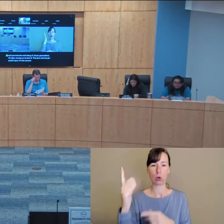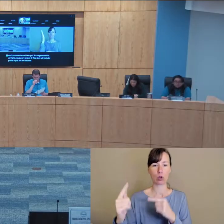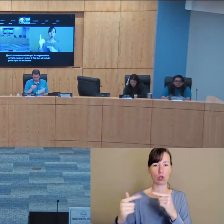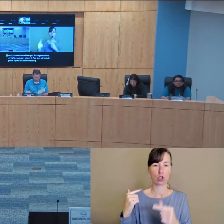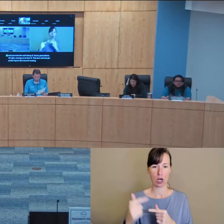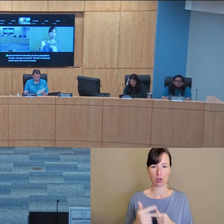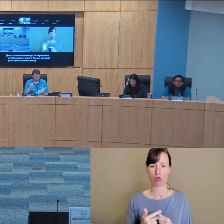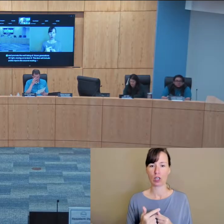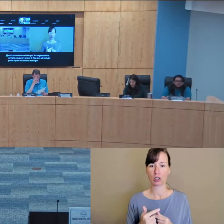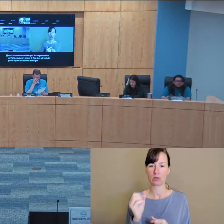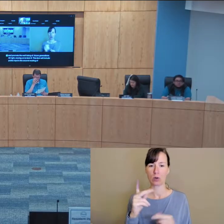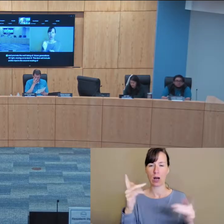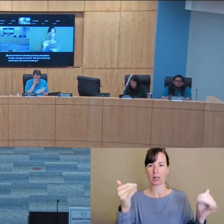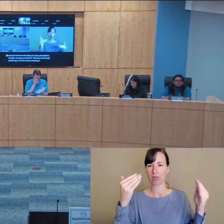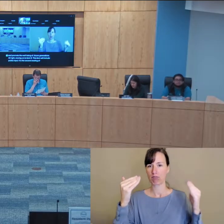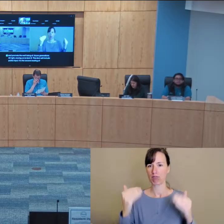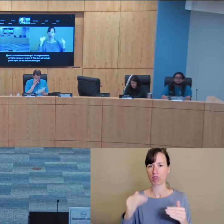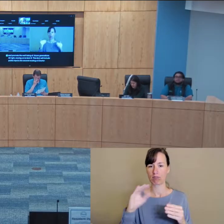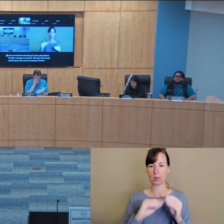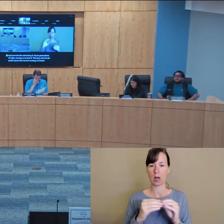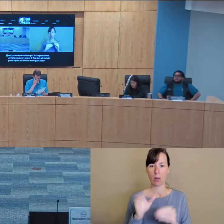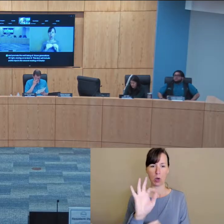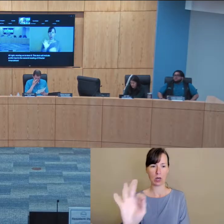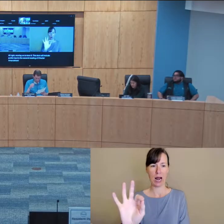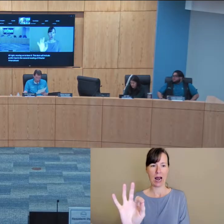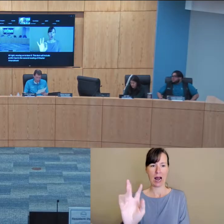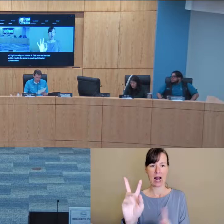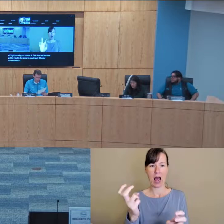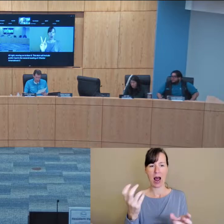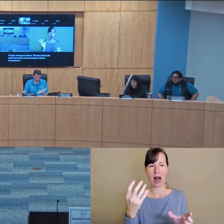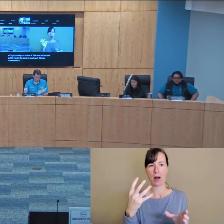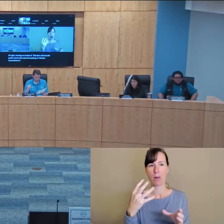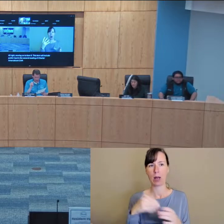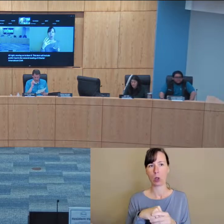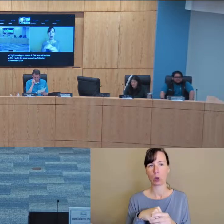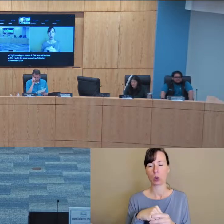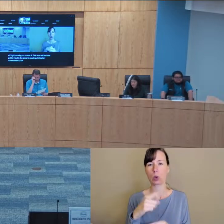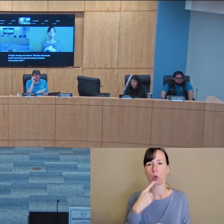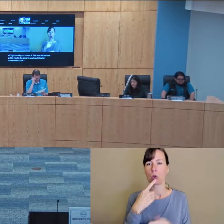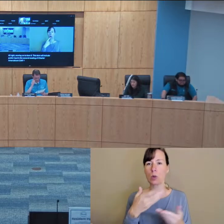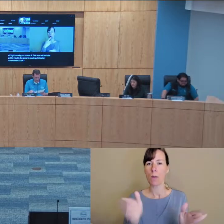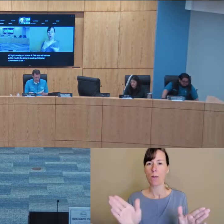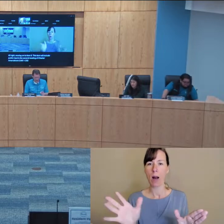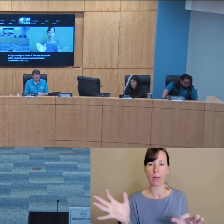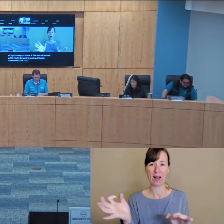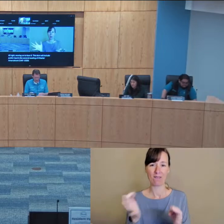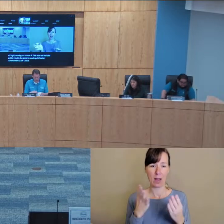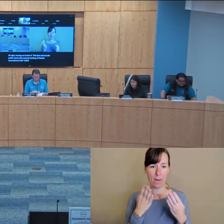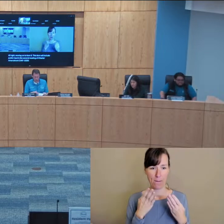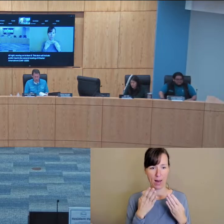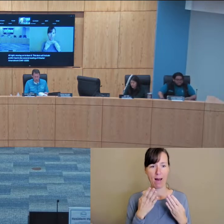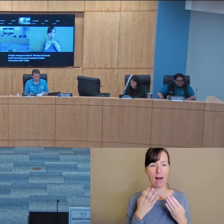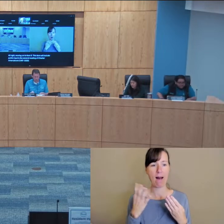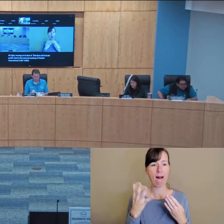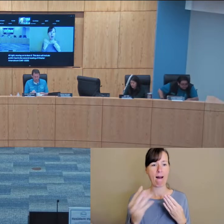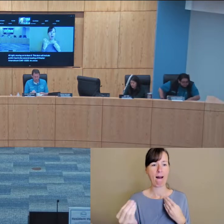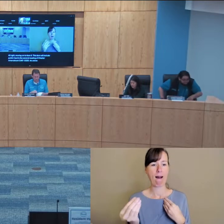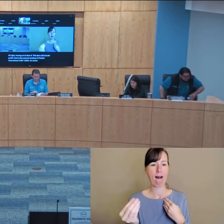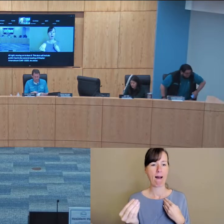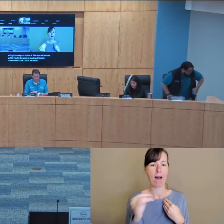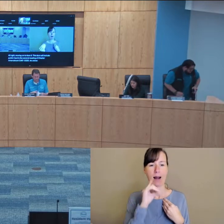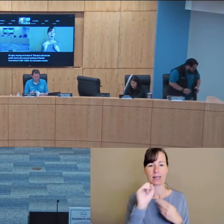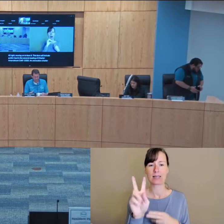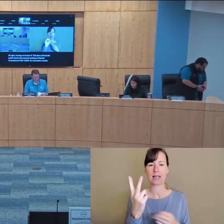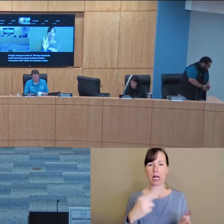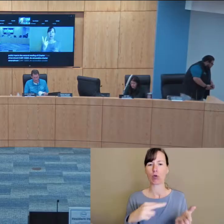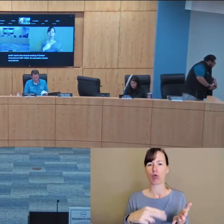of Charter Amendment CAR 1 2026, an annexation charter